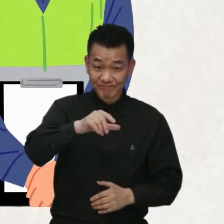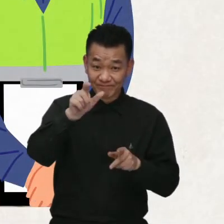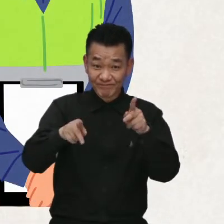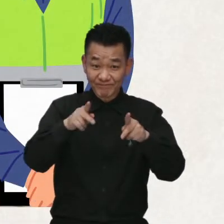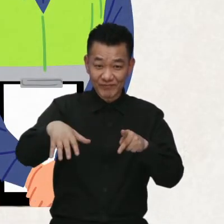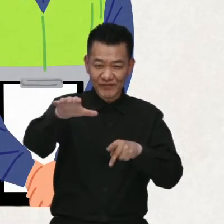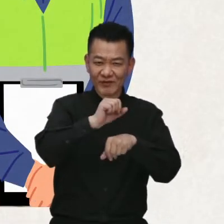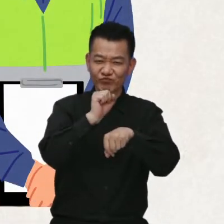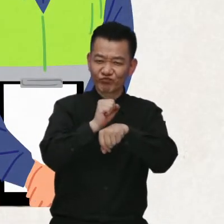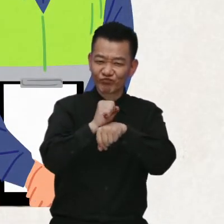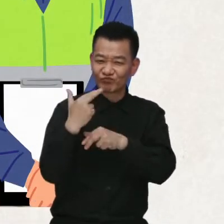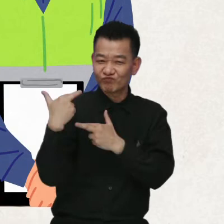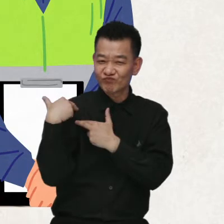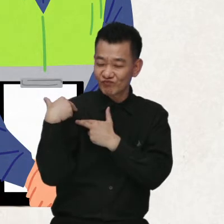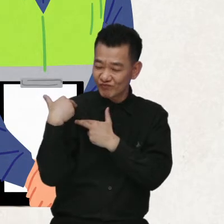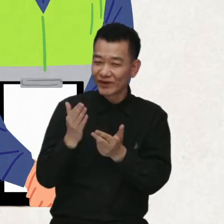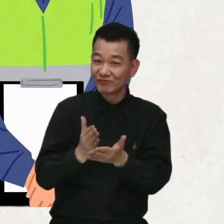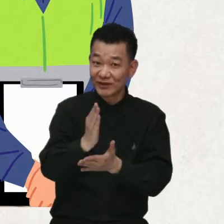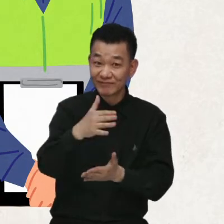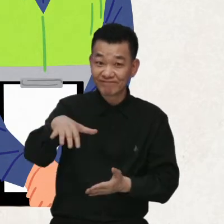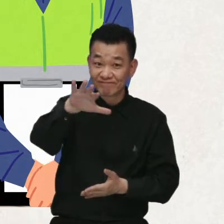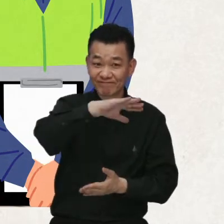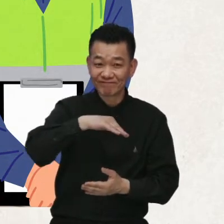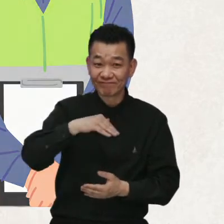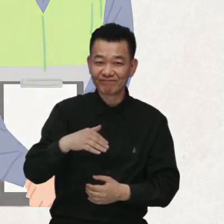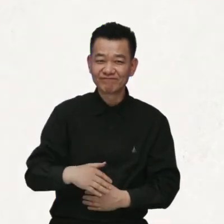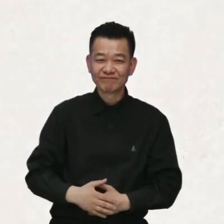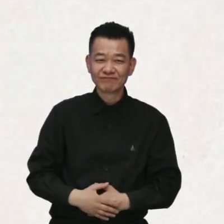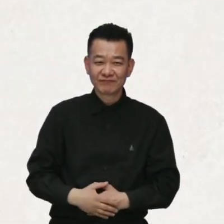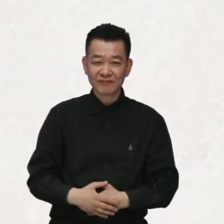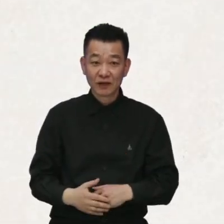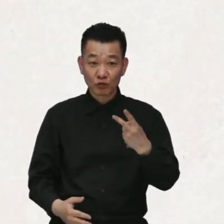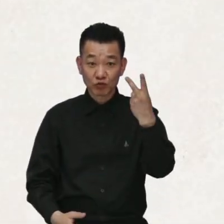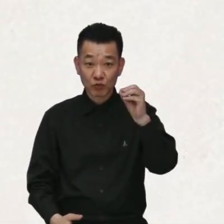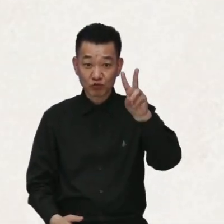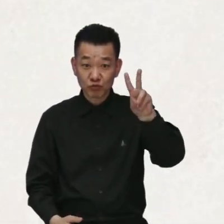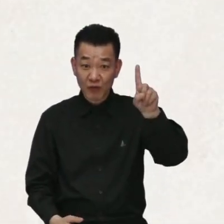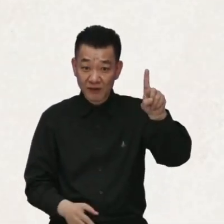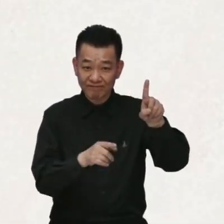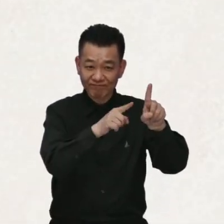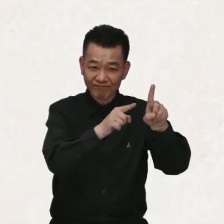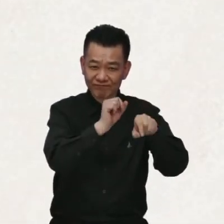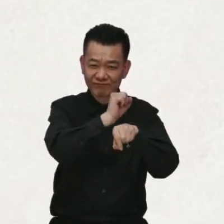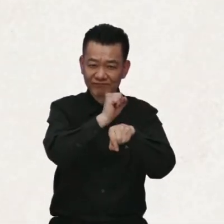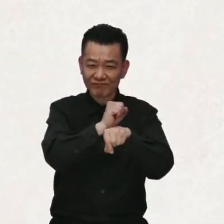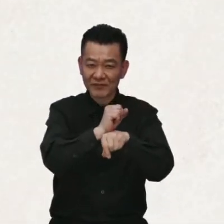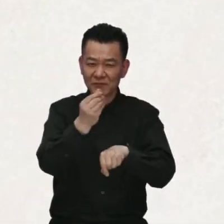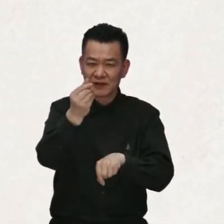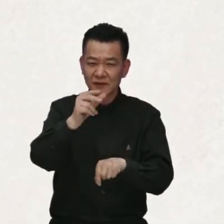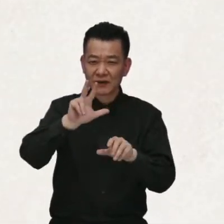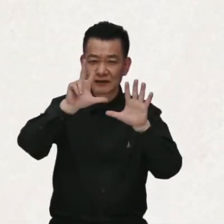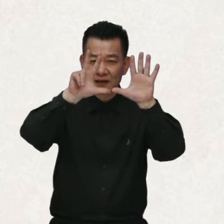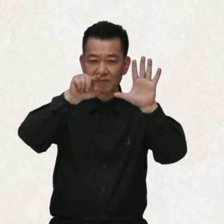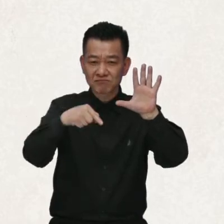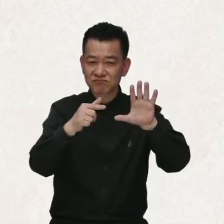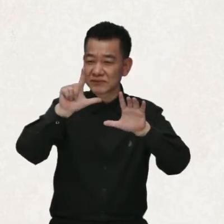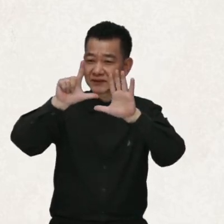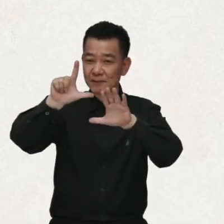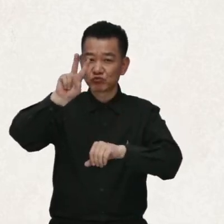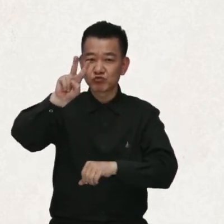People of Korea have the duty and right to work. Korea's minimum wage in 2021